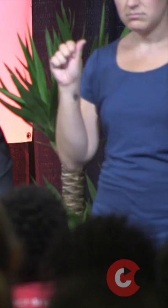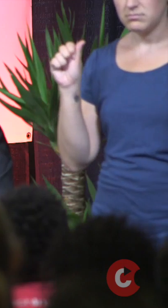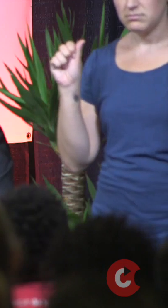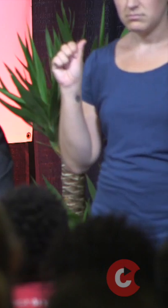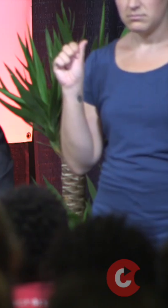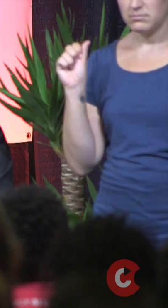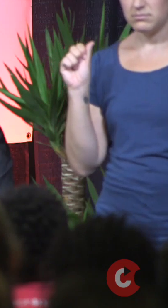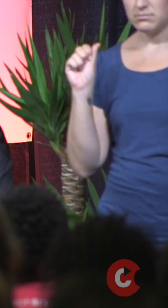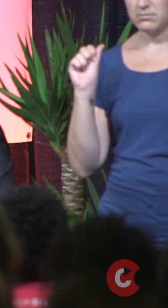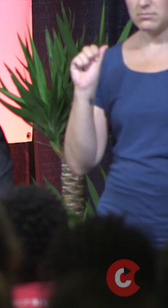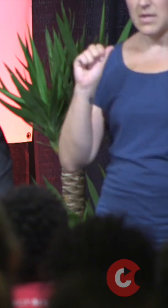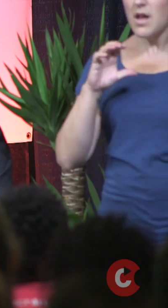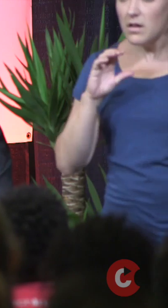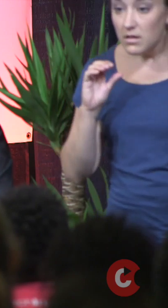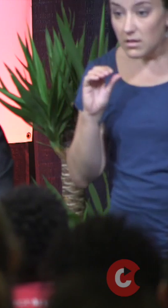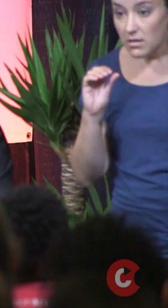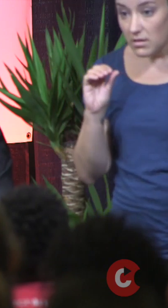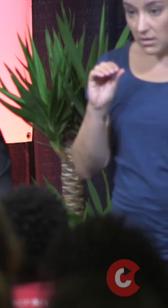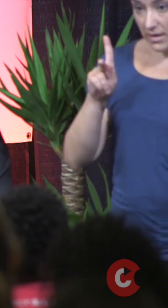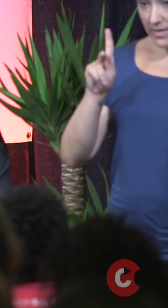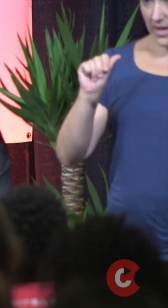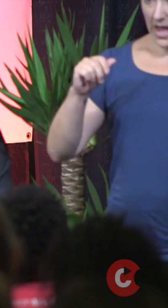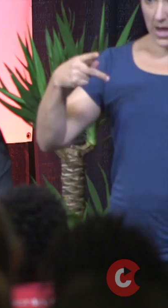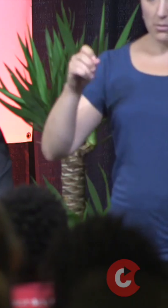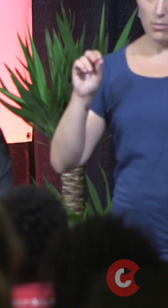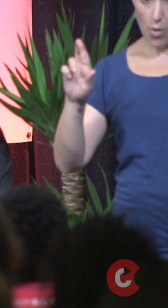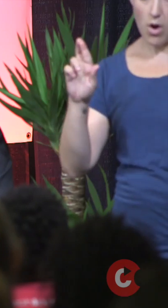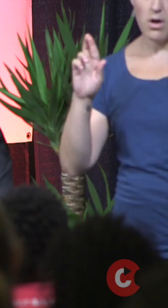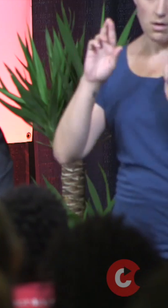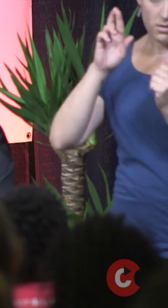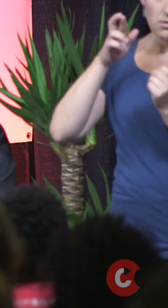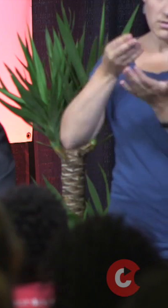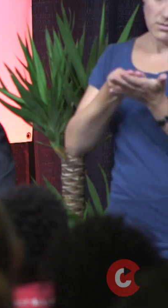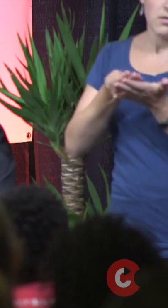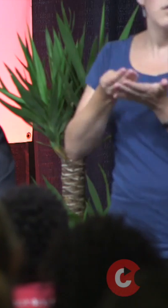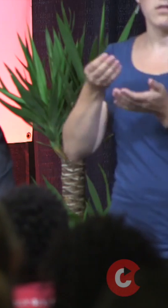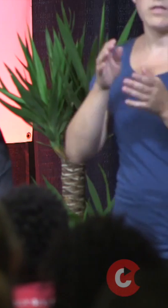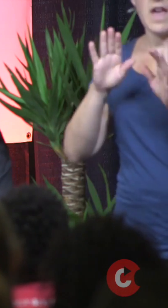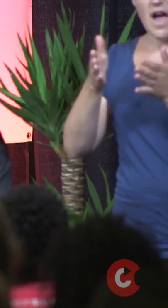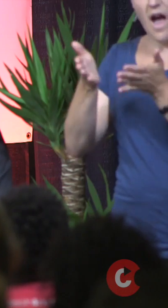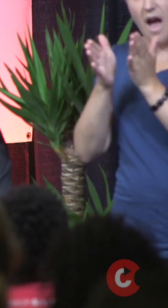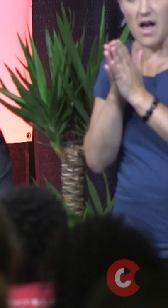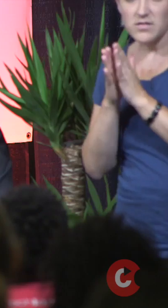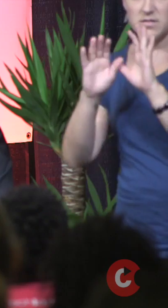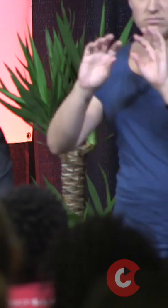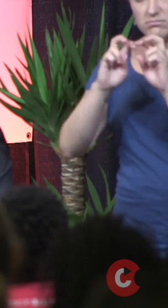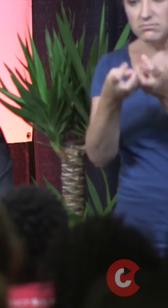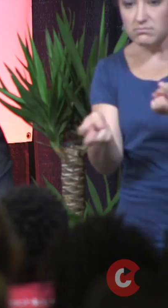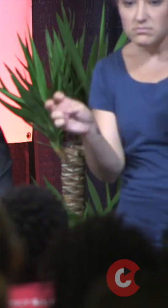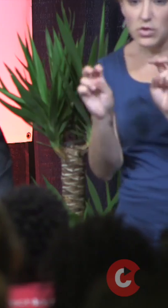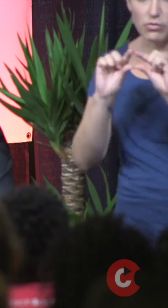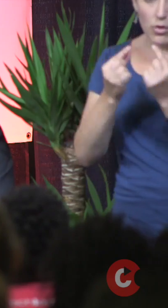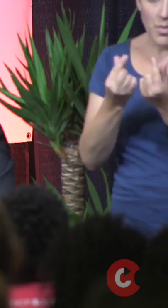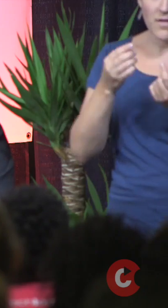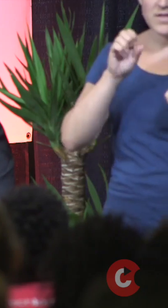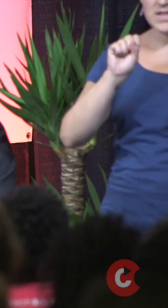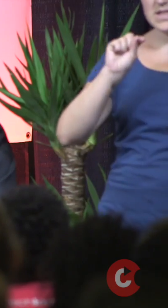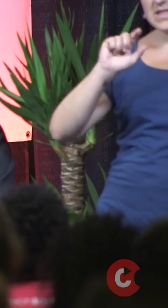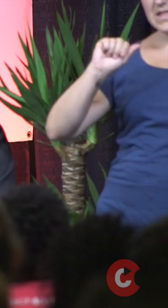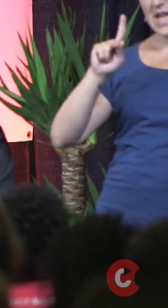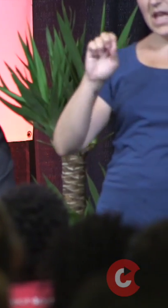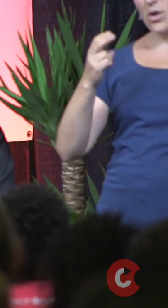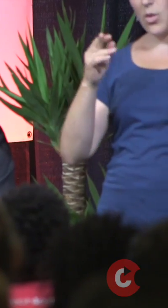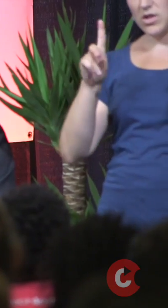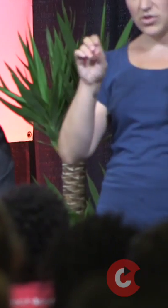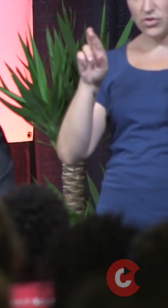summit on tech inclusion. And they asked the question to a small group of stakeholders and leaders, what can we